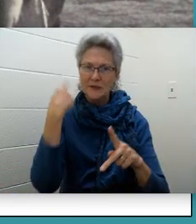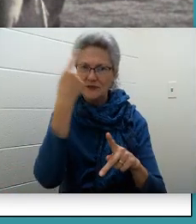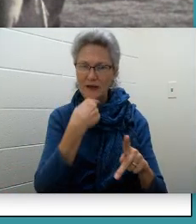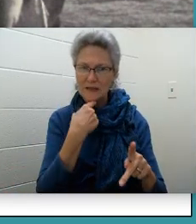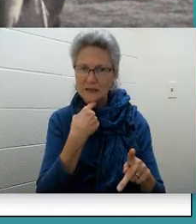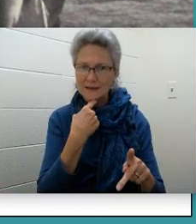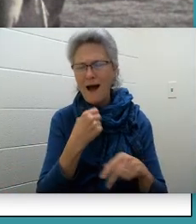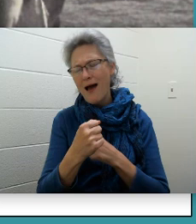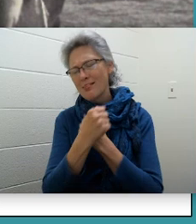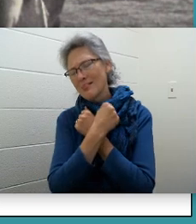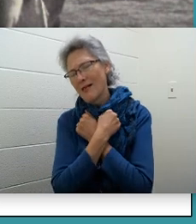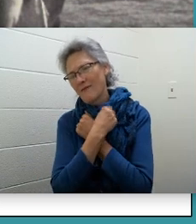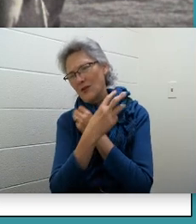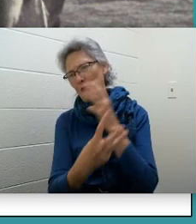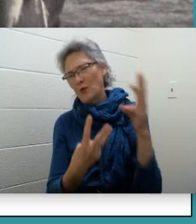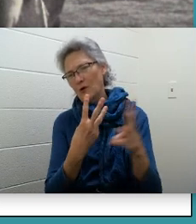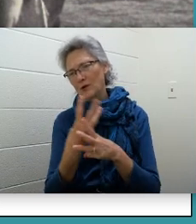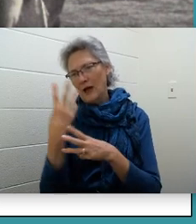am in love with this world.